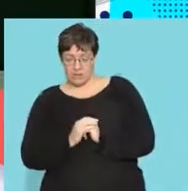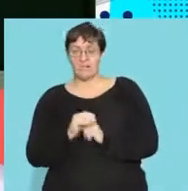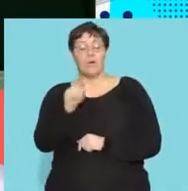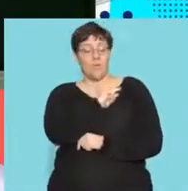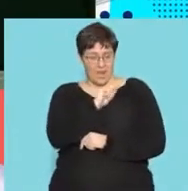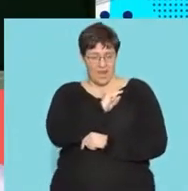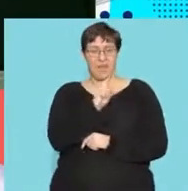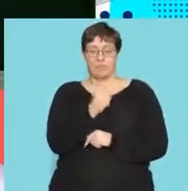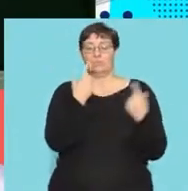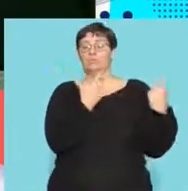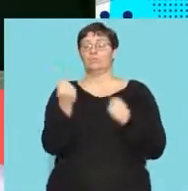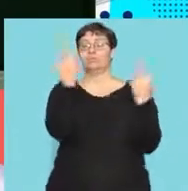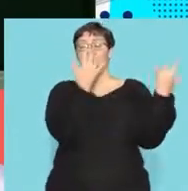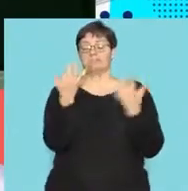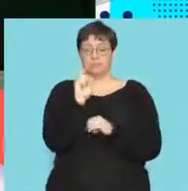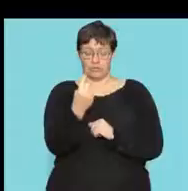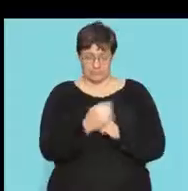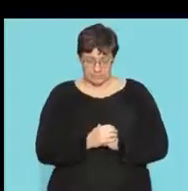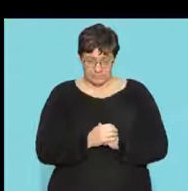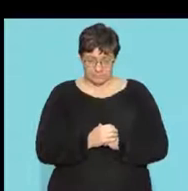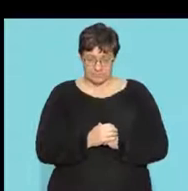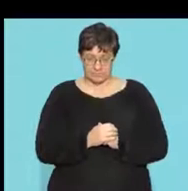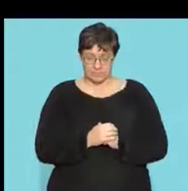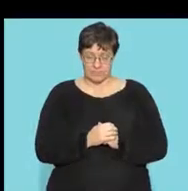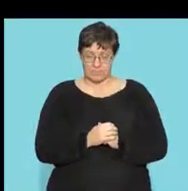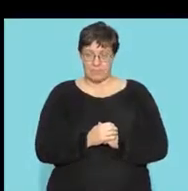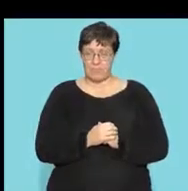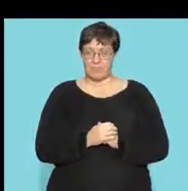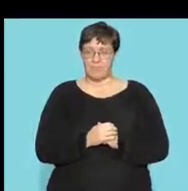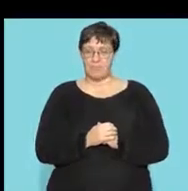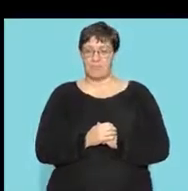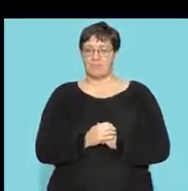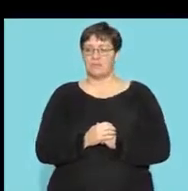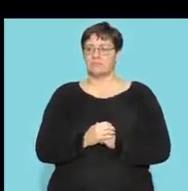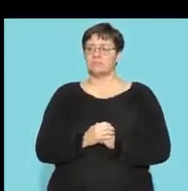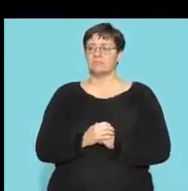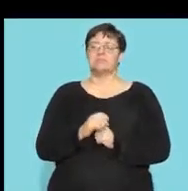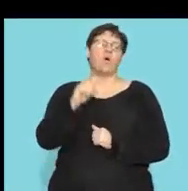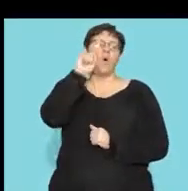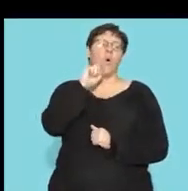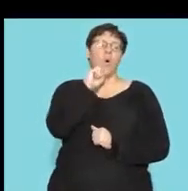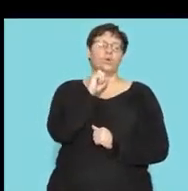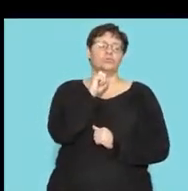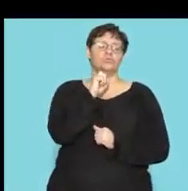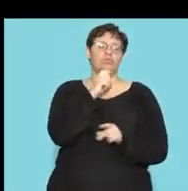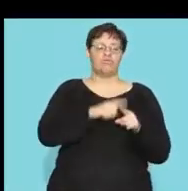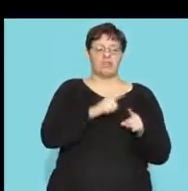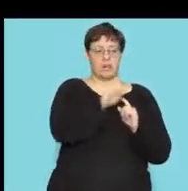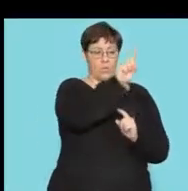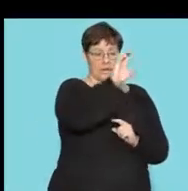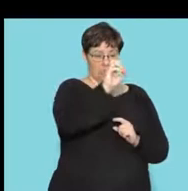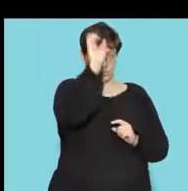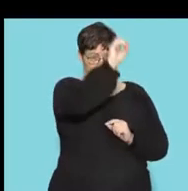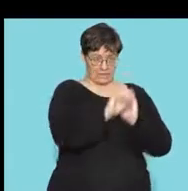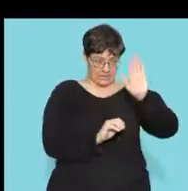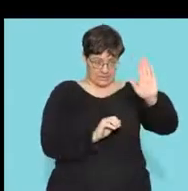I now do the following calculation. Here goes. Let your old rental be 100%,